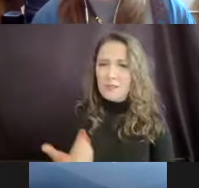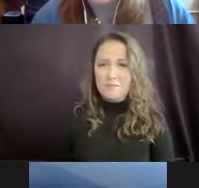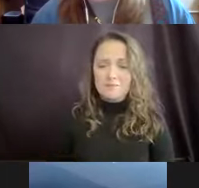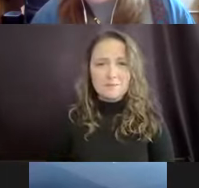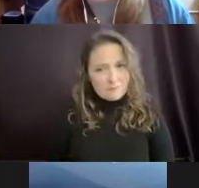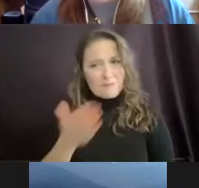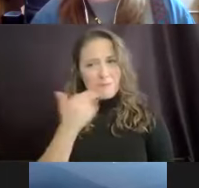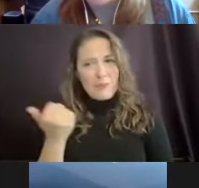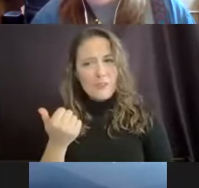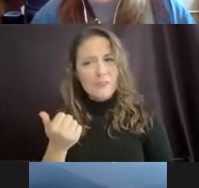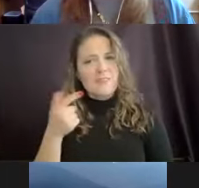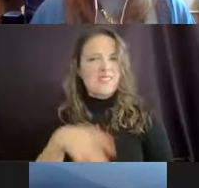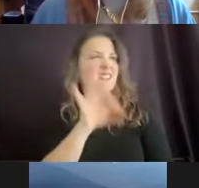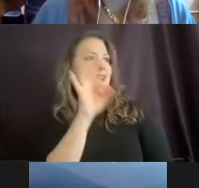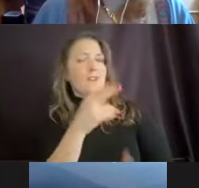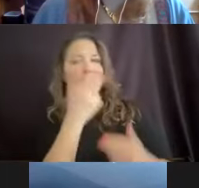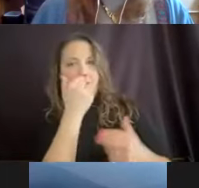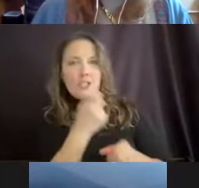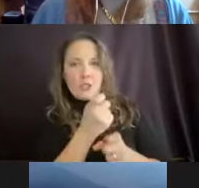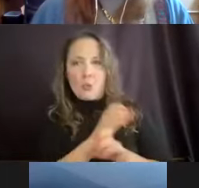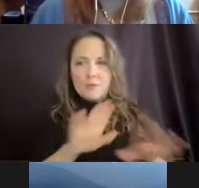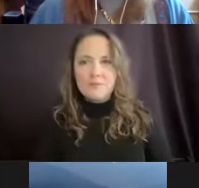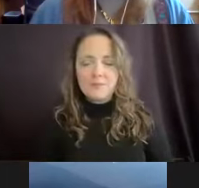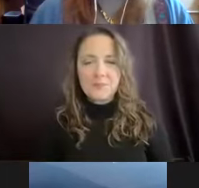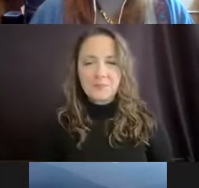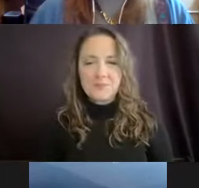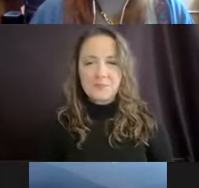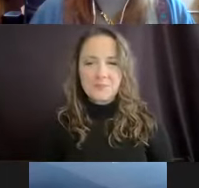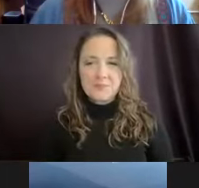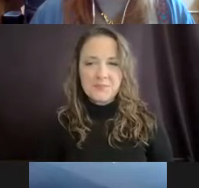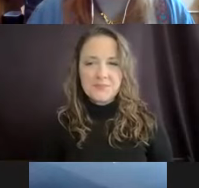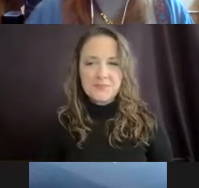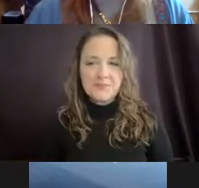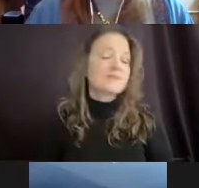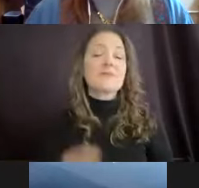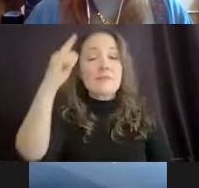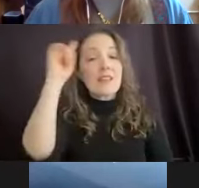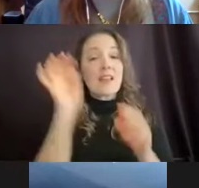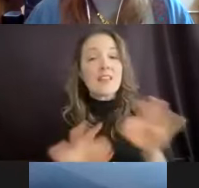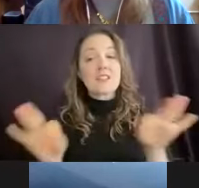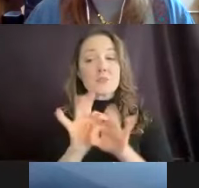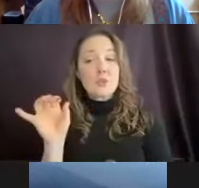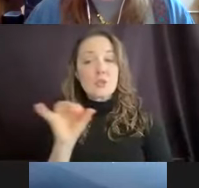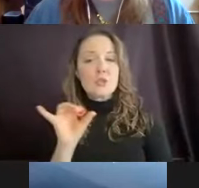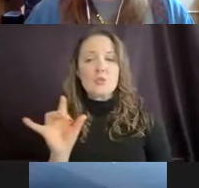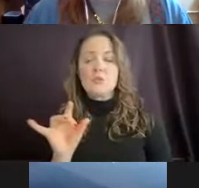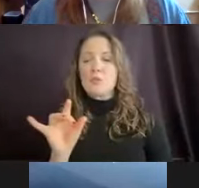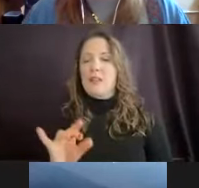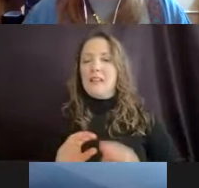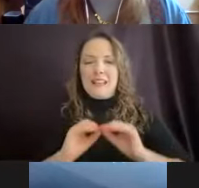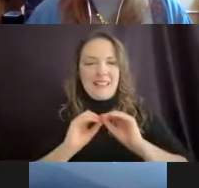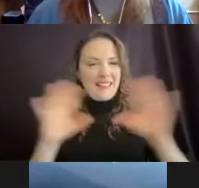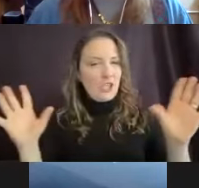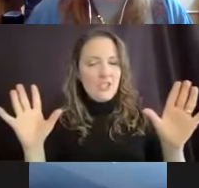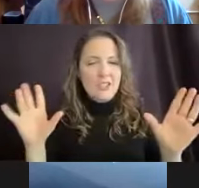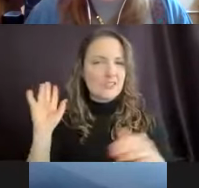So let's find some funnier ones. Um, I think it's also important to just very clearly shut down any sort